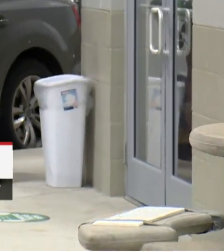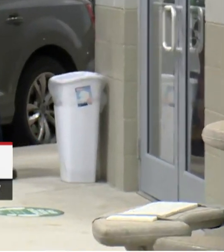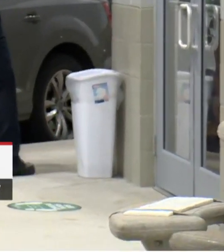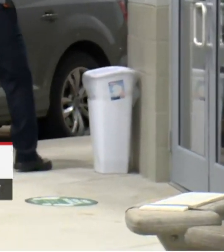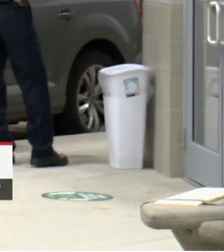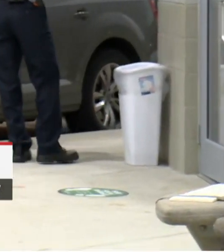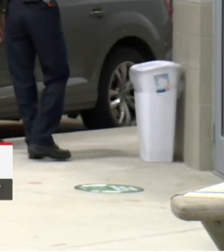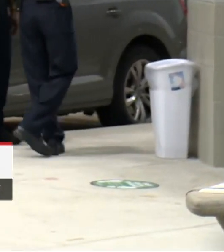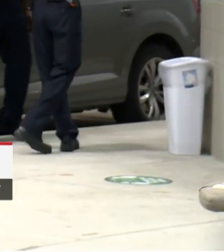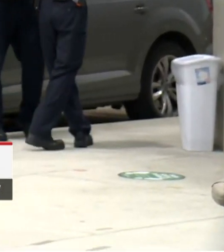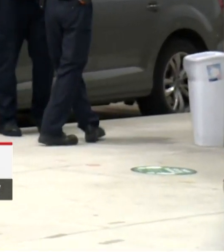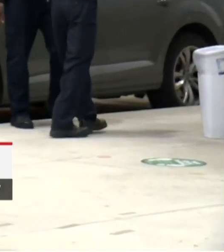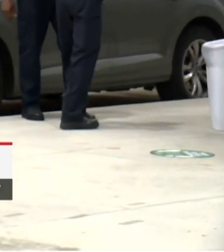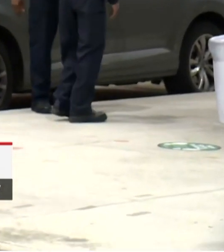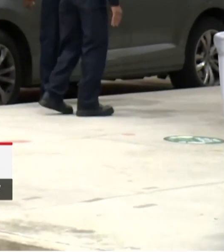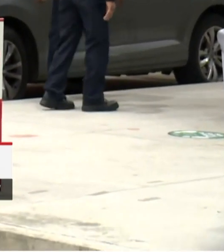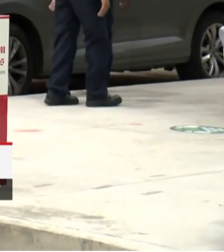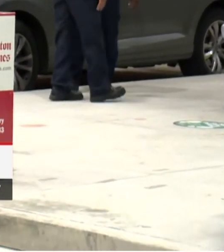Everybody.